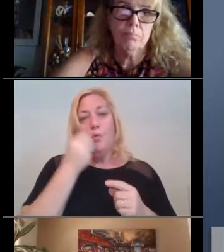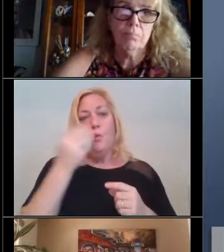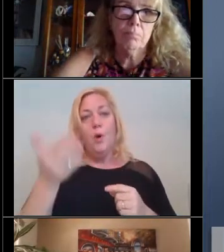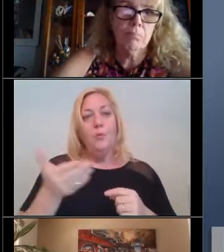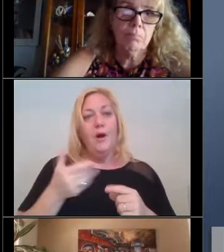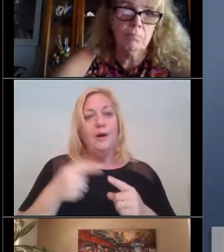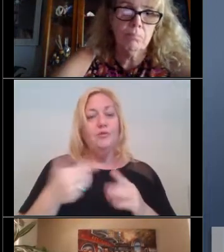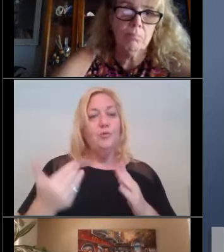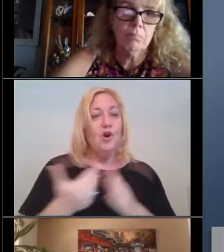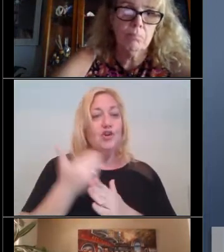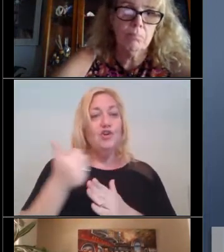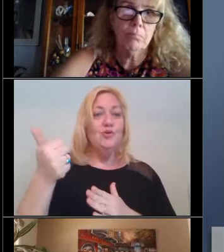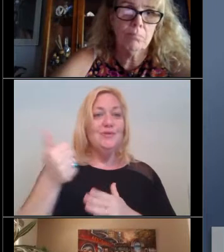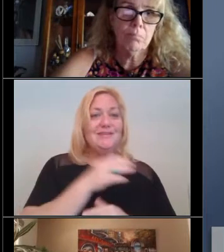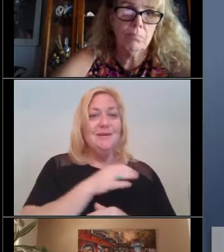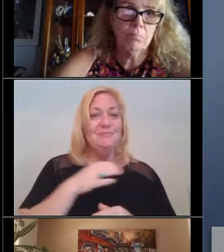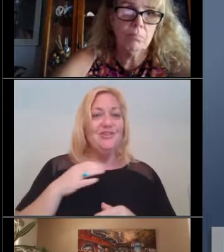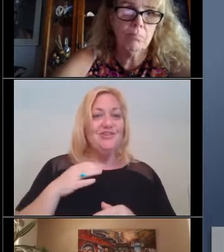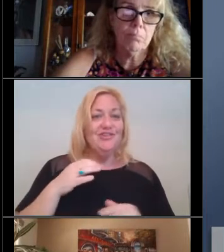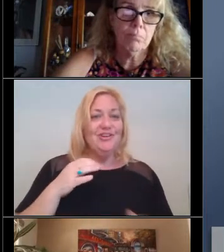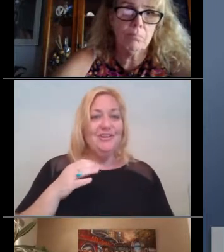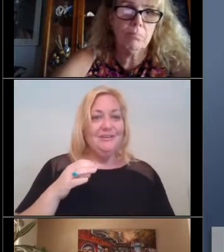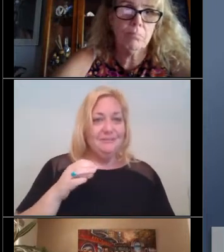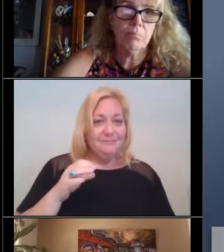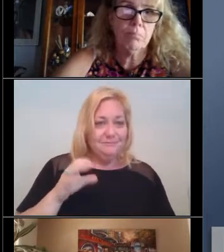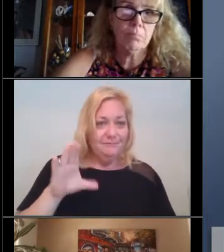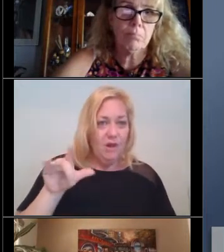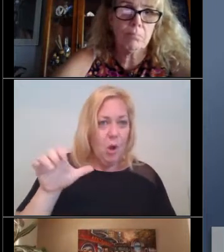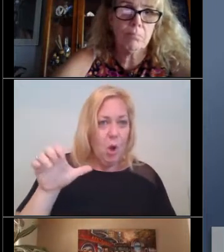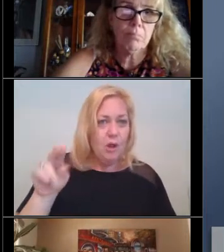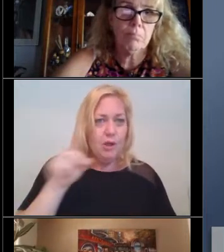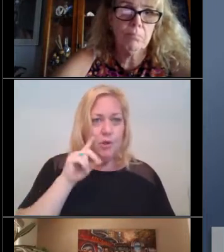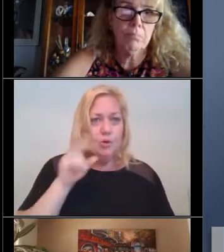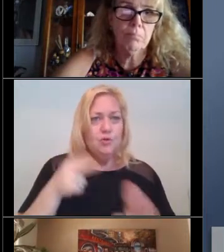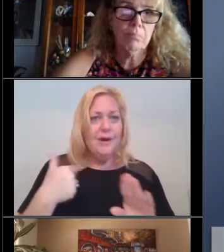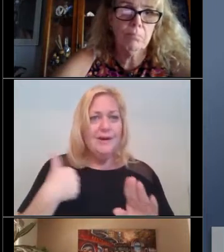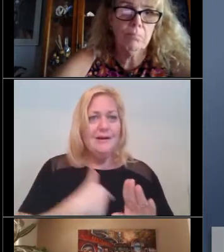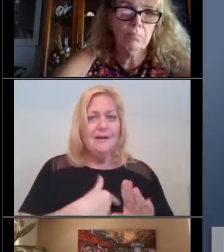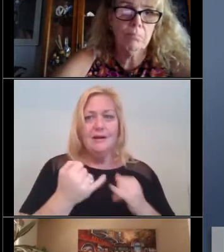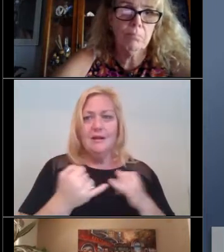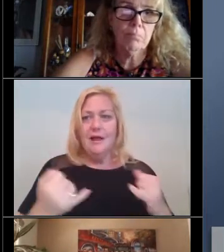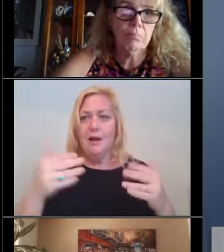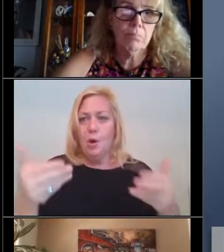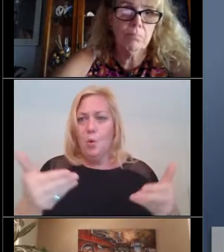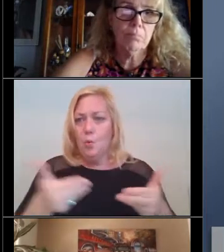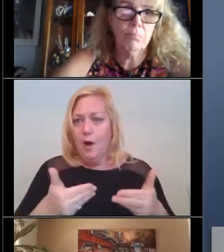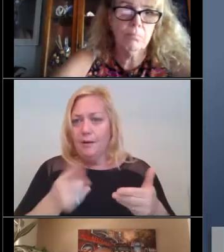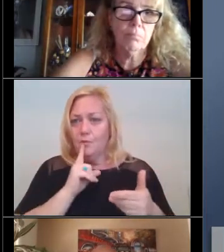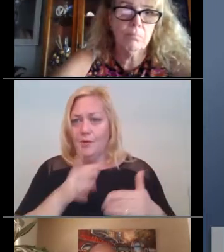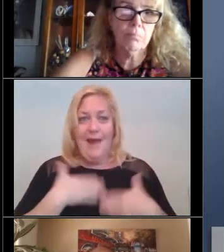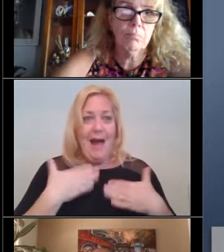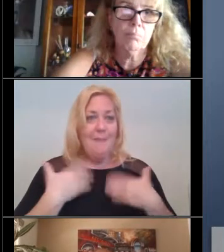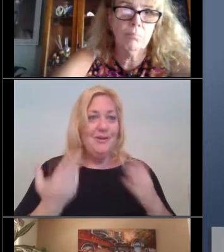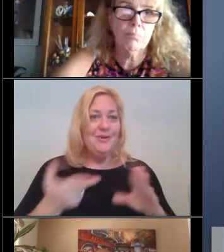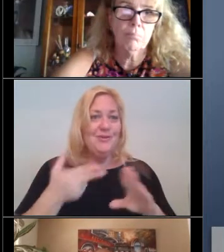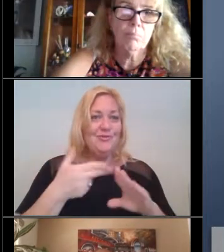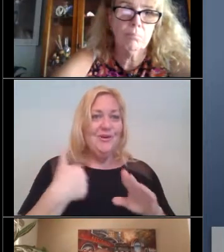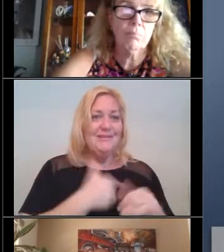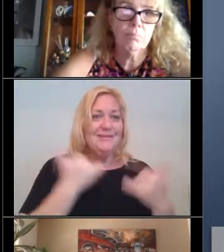our newest commissioner, Falcon, who's joined us on the line. Welcome. We're really excited that you could join us